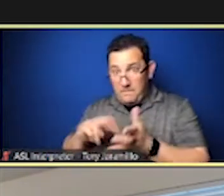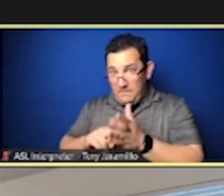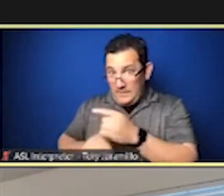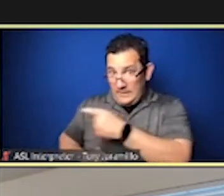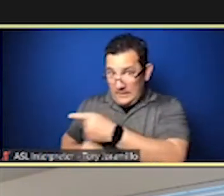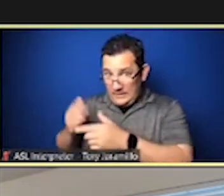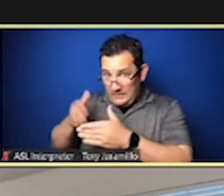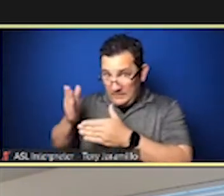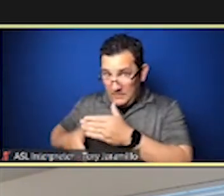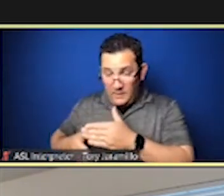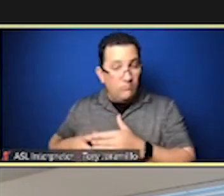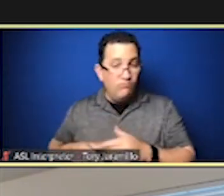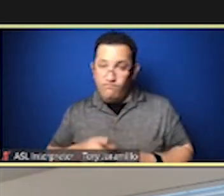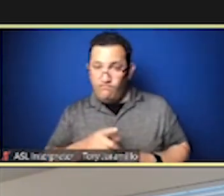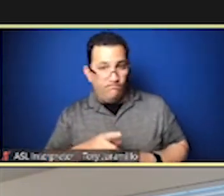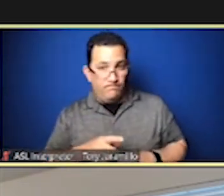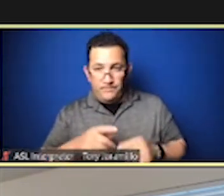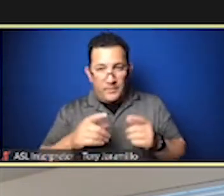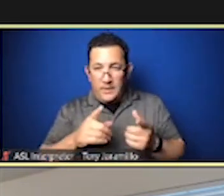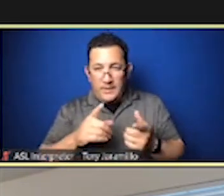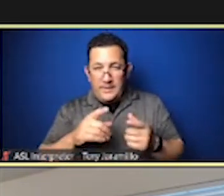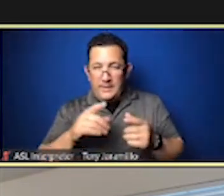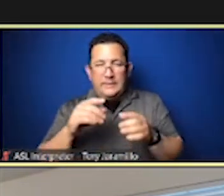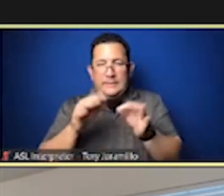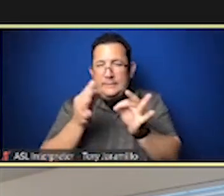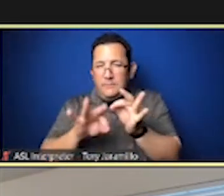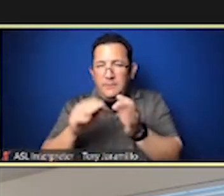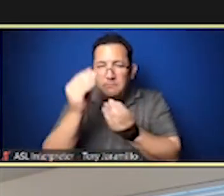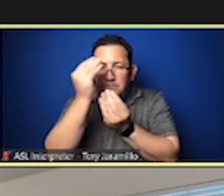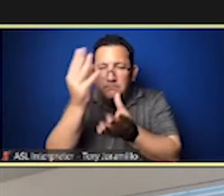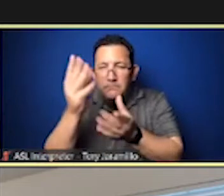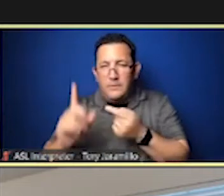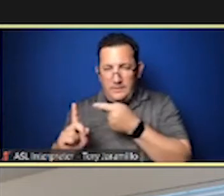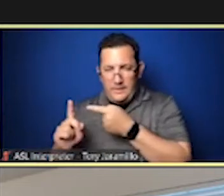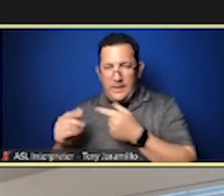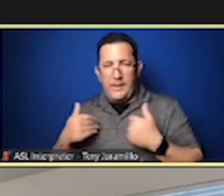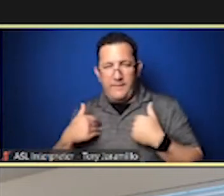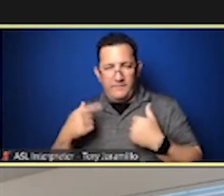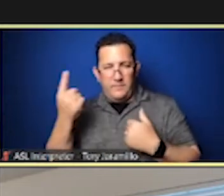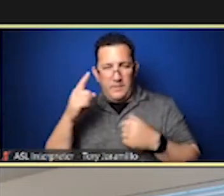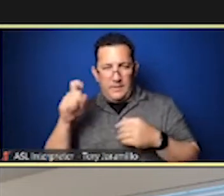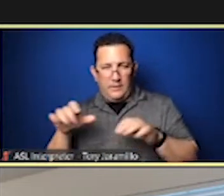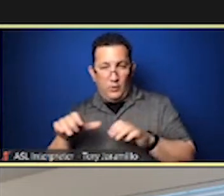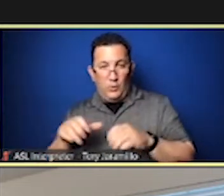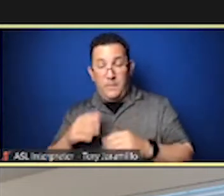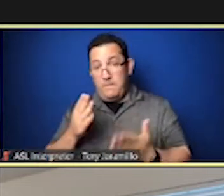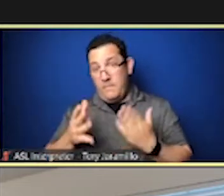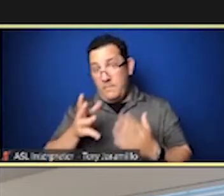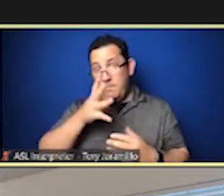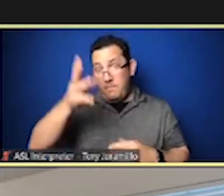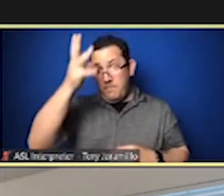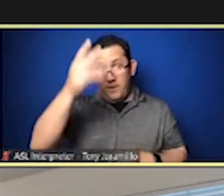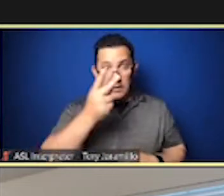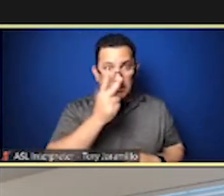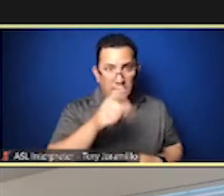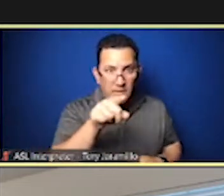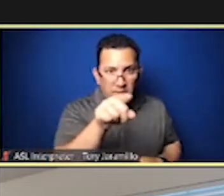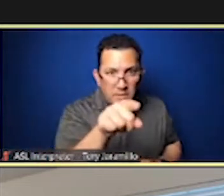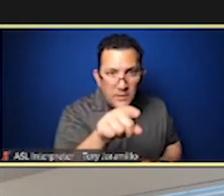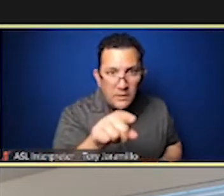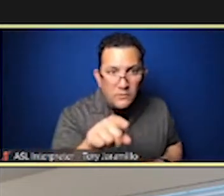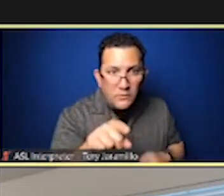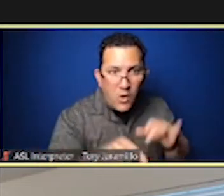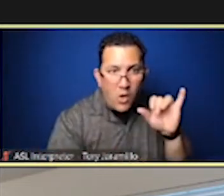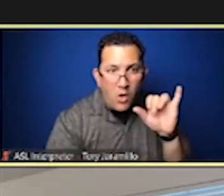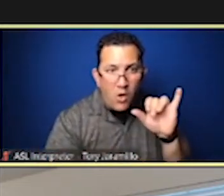assignment. So a parent might think that seeing this here